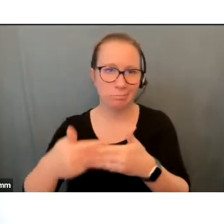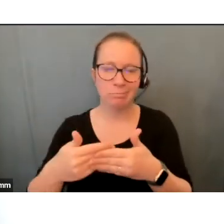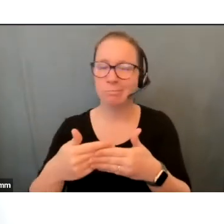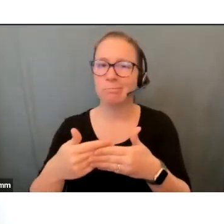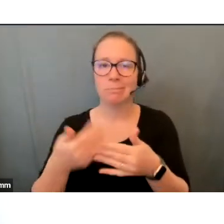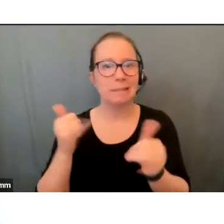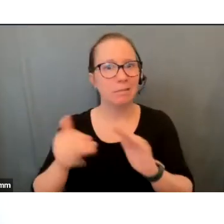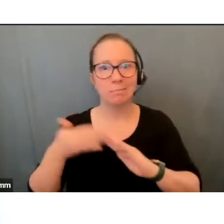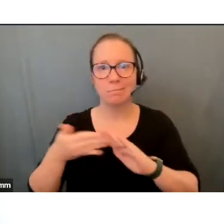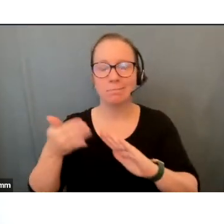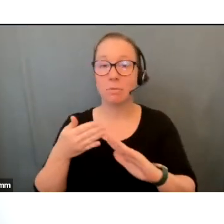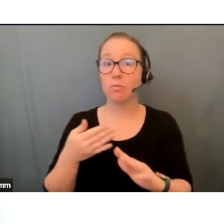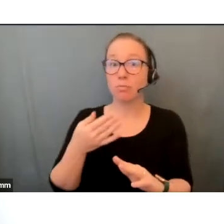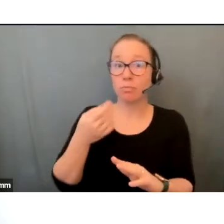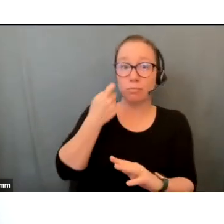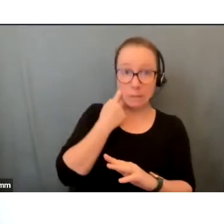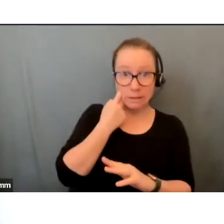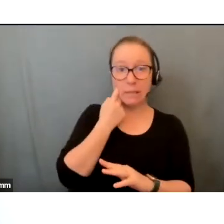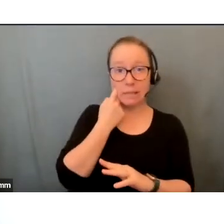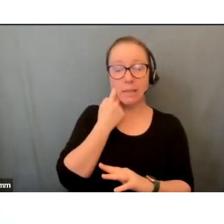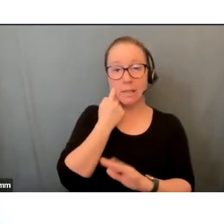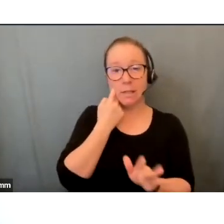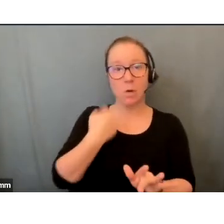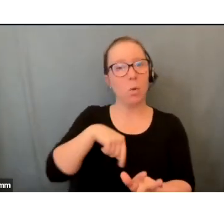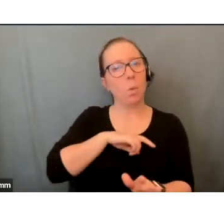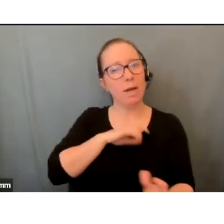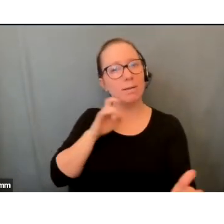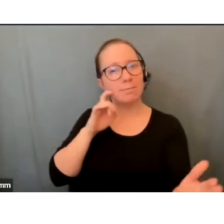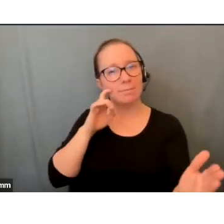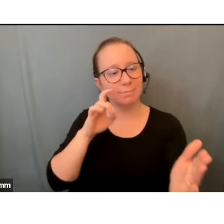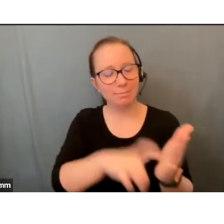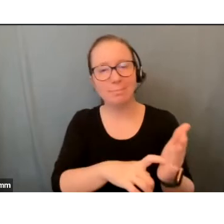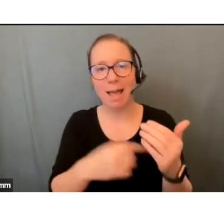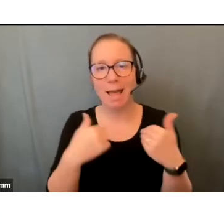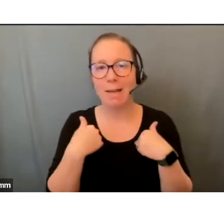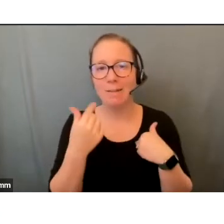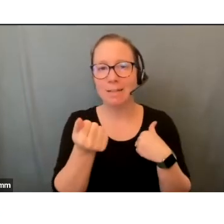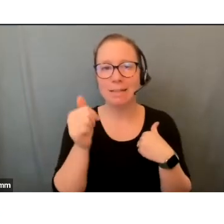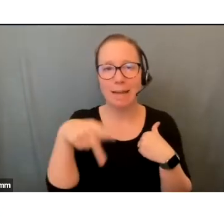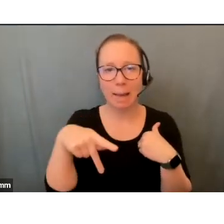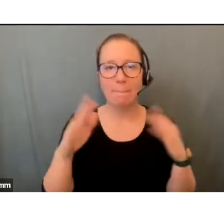And most recently, we've identified that there's a gap in